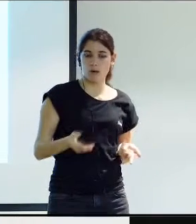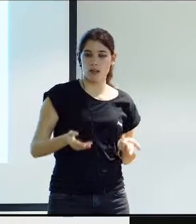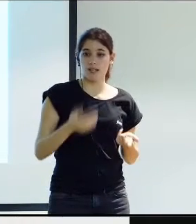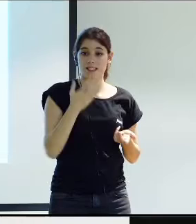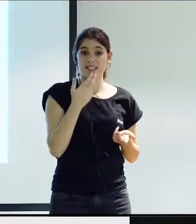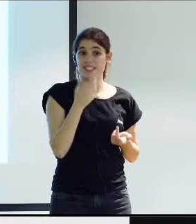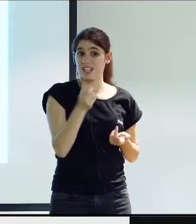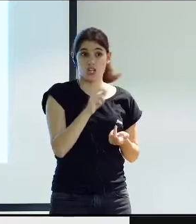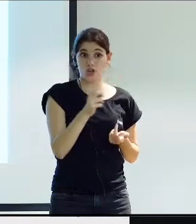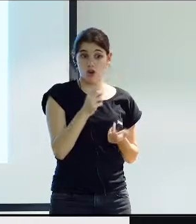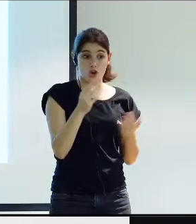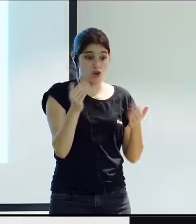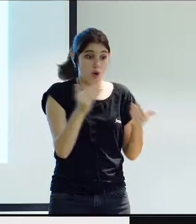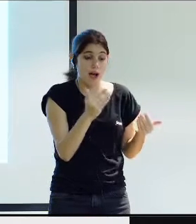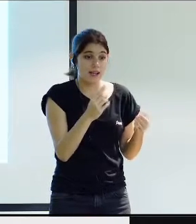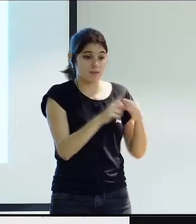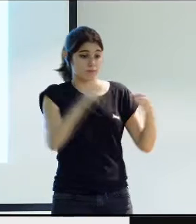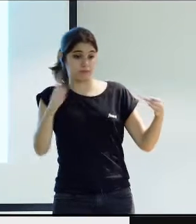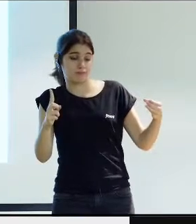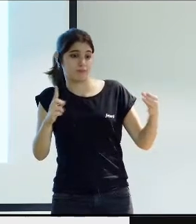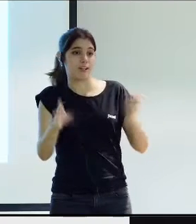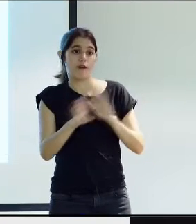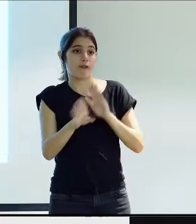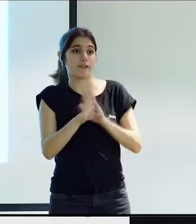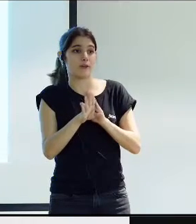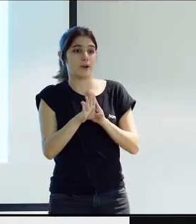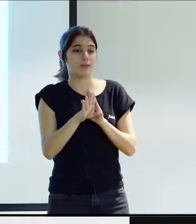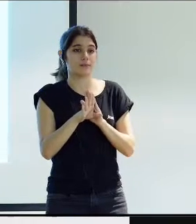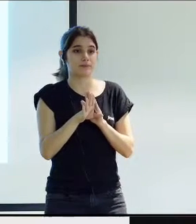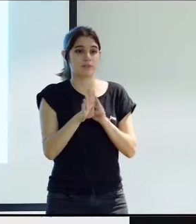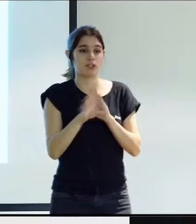be the forgotten uh,